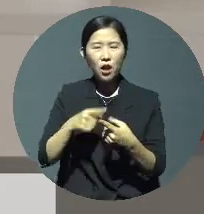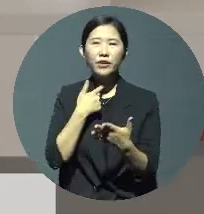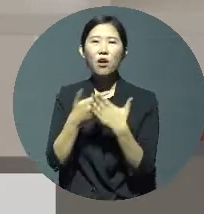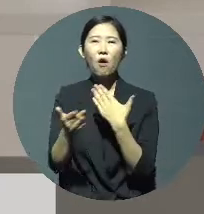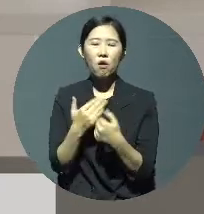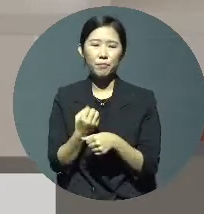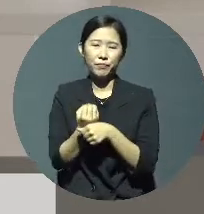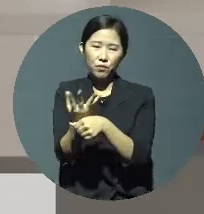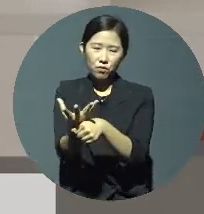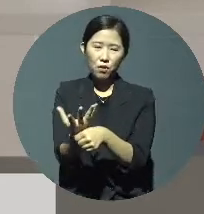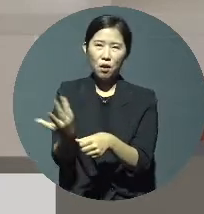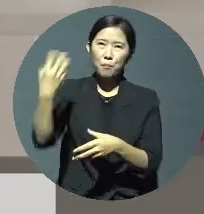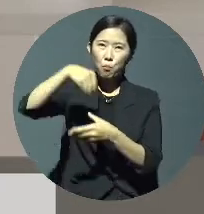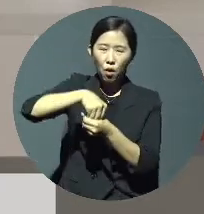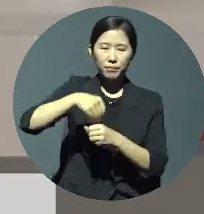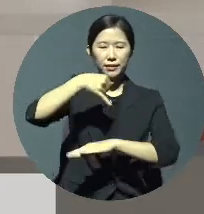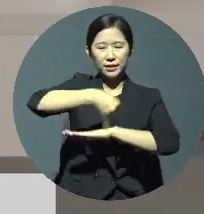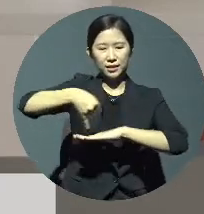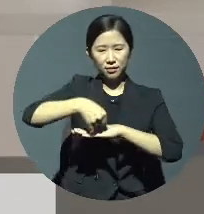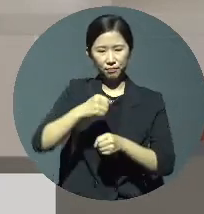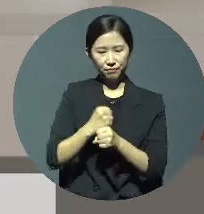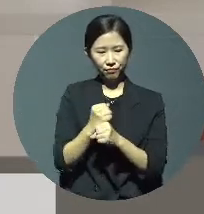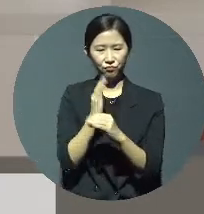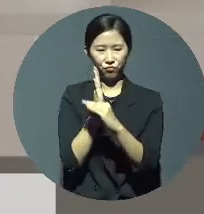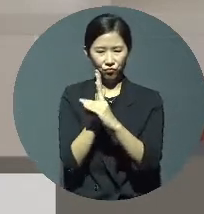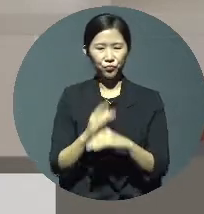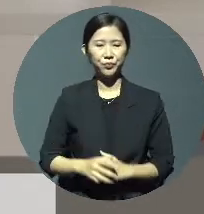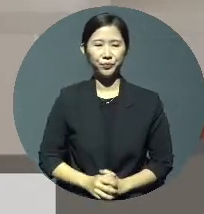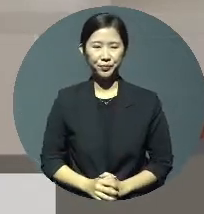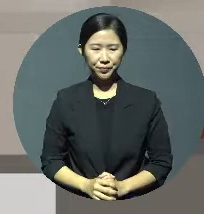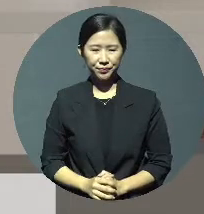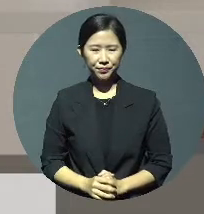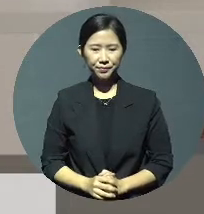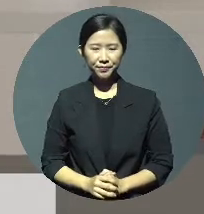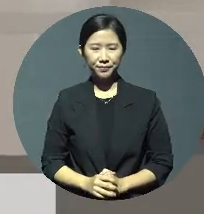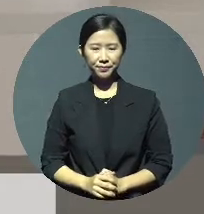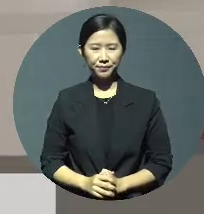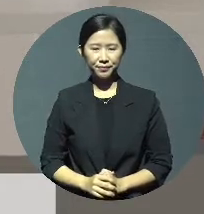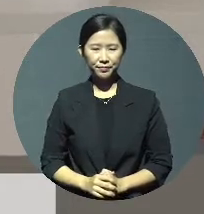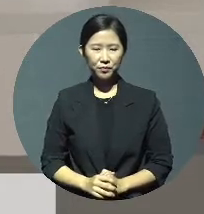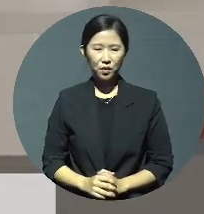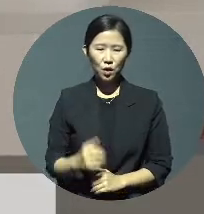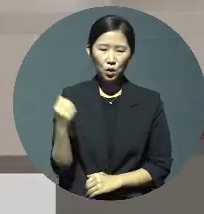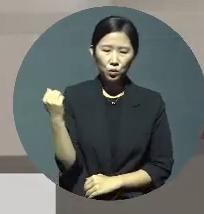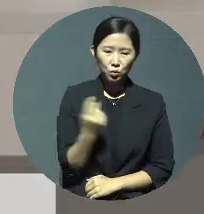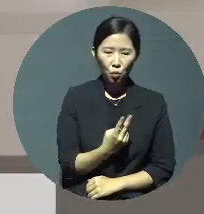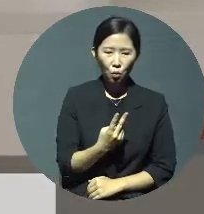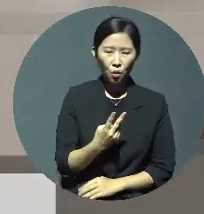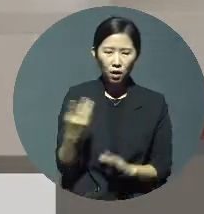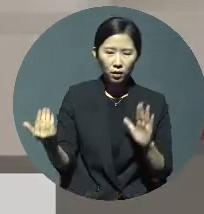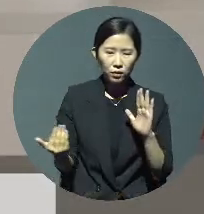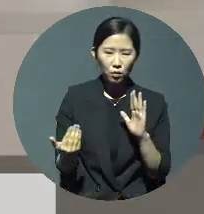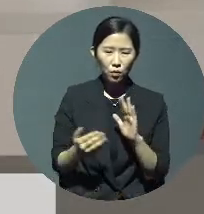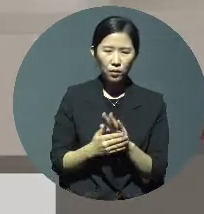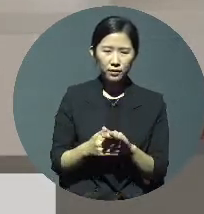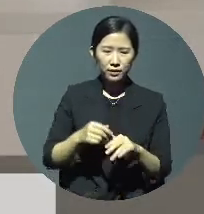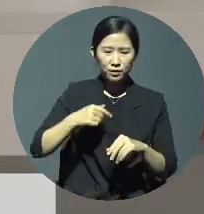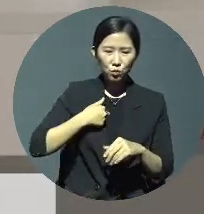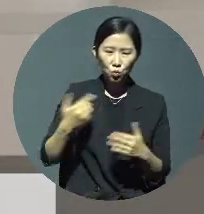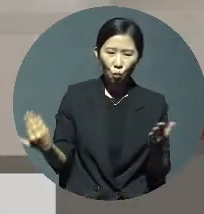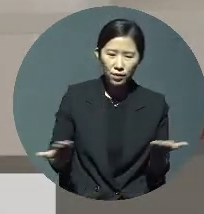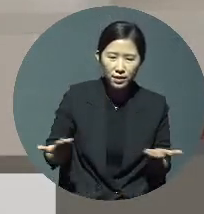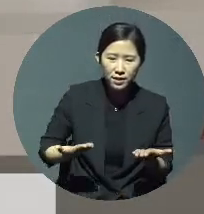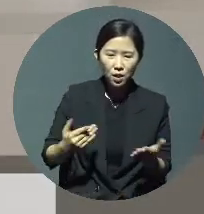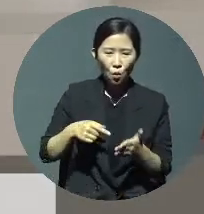a great experience, and to deliver a great experience you need to communicate really well as a company, position yourself really